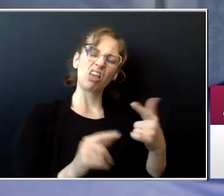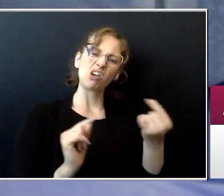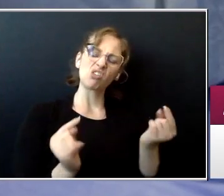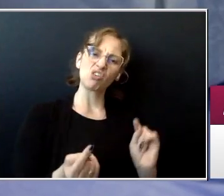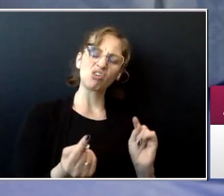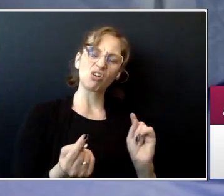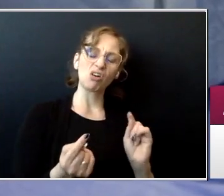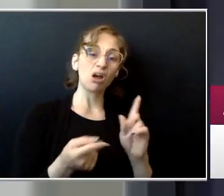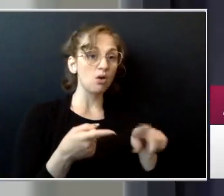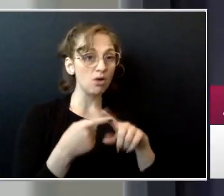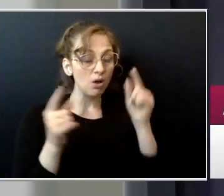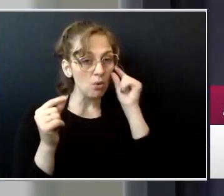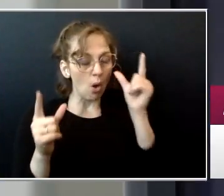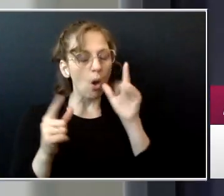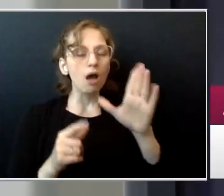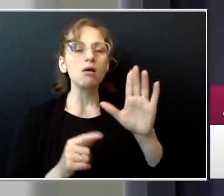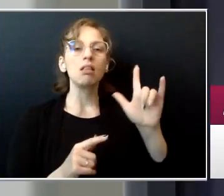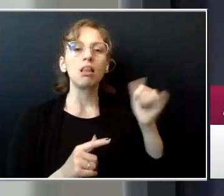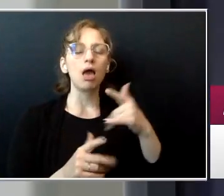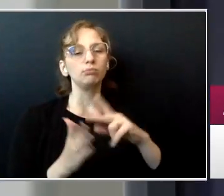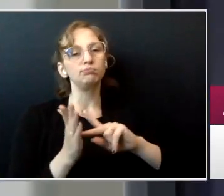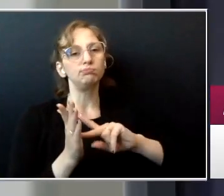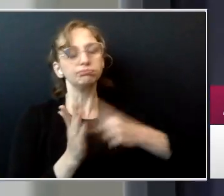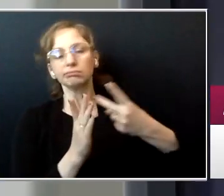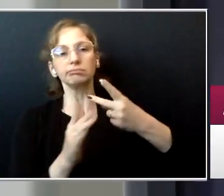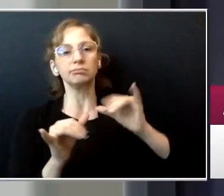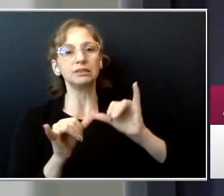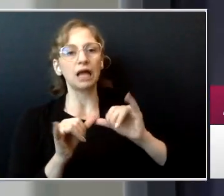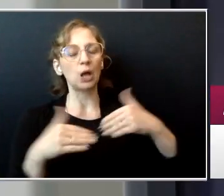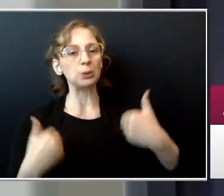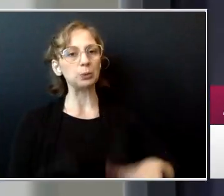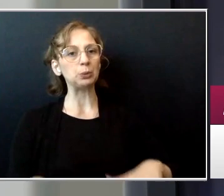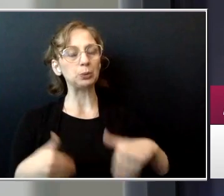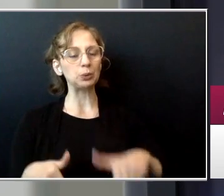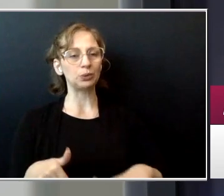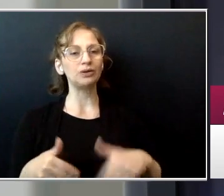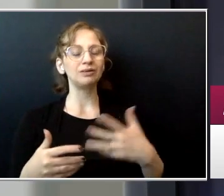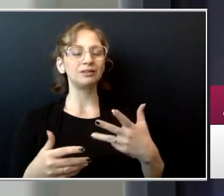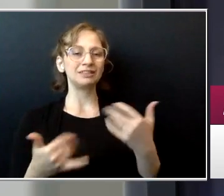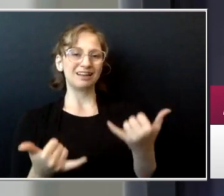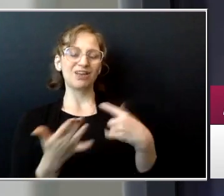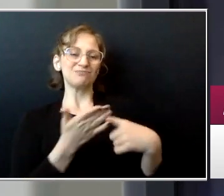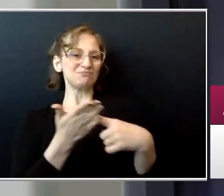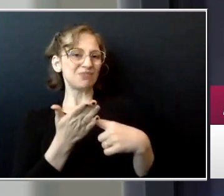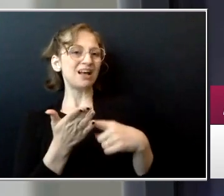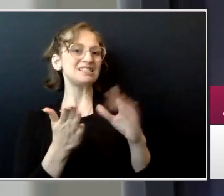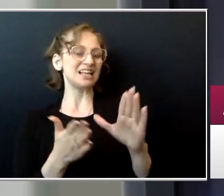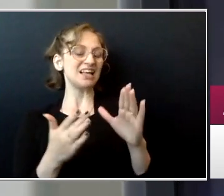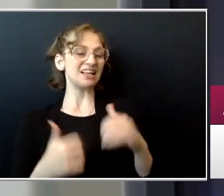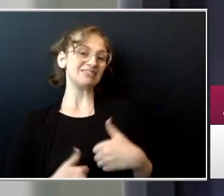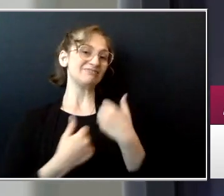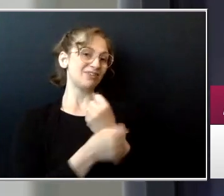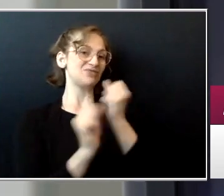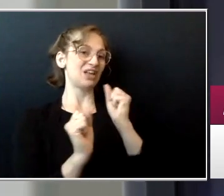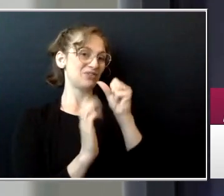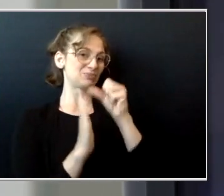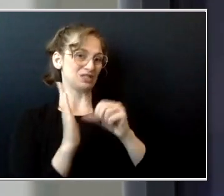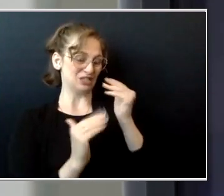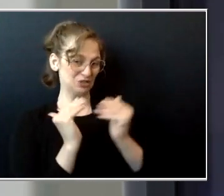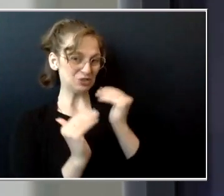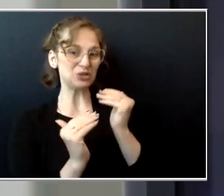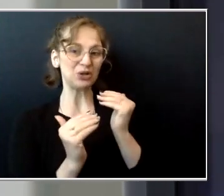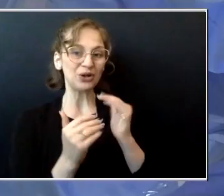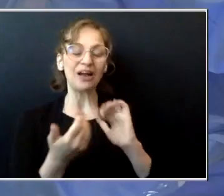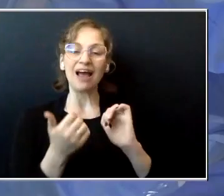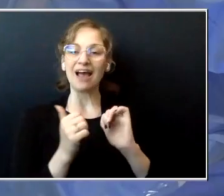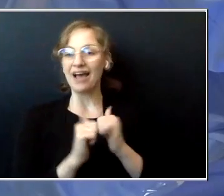in size. Learn the life-saving treatment along with the procedure that had him back on his feet on today's All